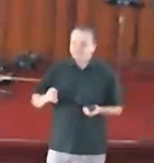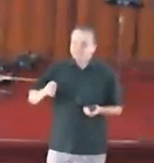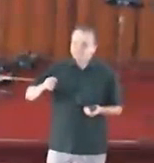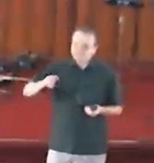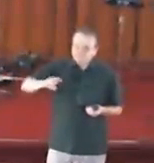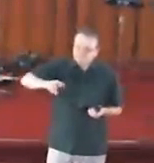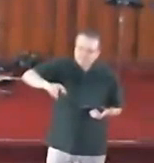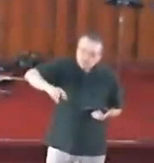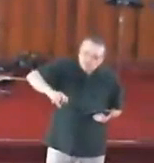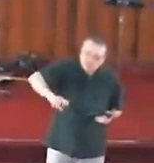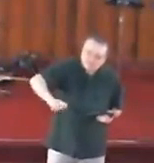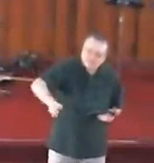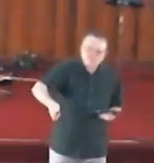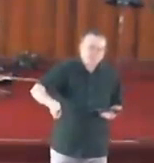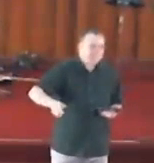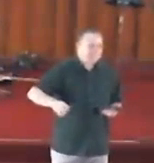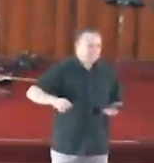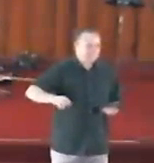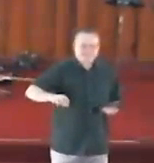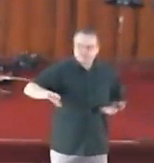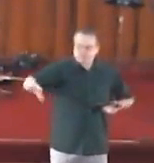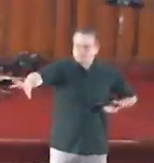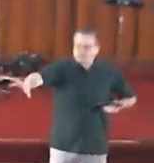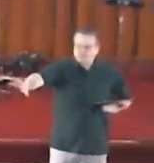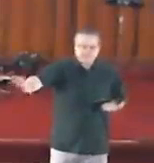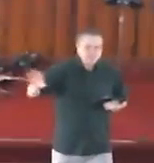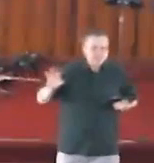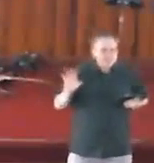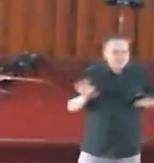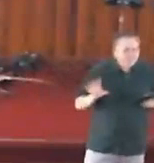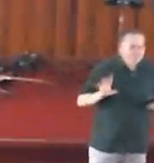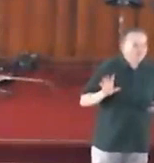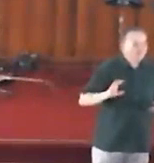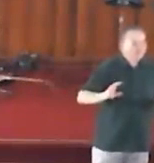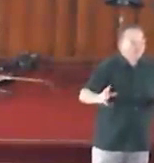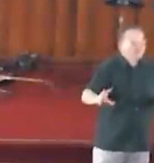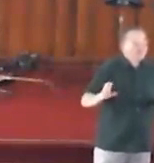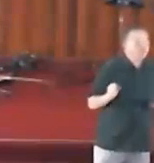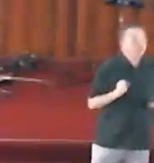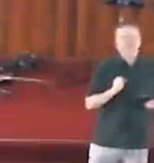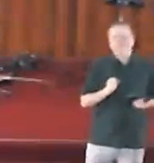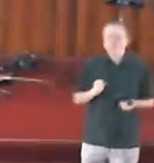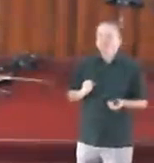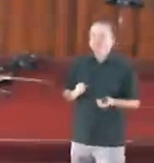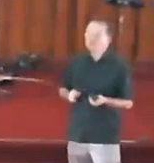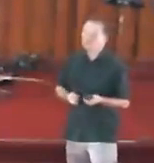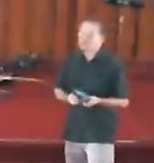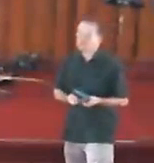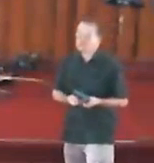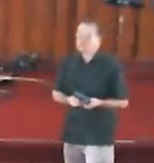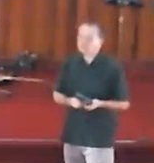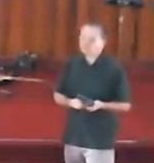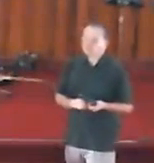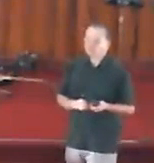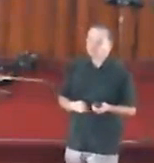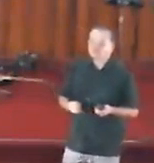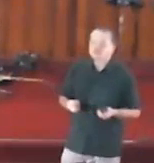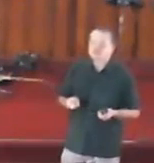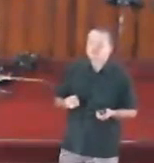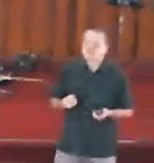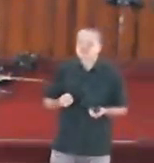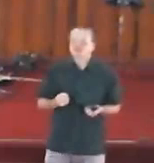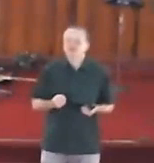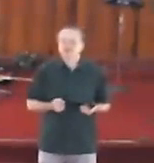¿Verdad? Y esos temores, si decimos, no, yo no quiero nada desconocido, no quiero perder el control. And those